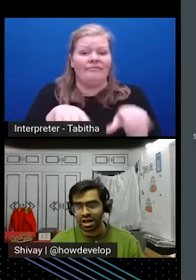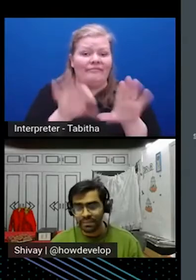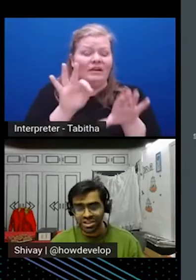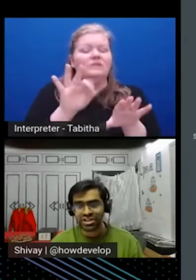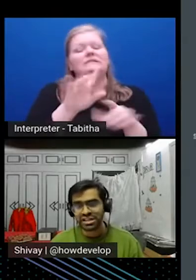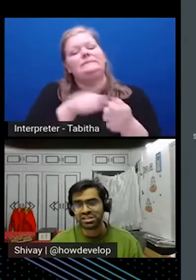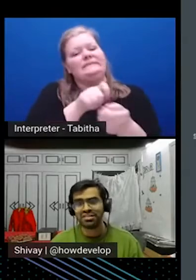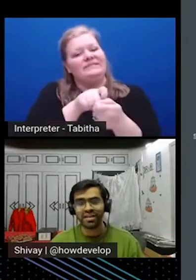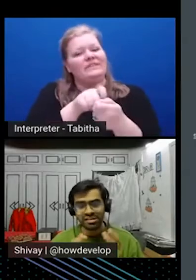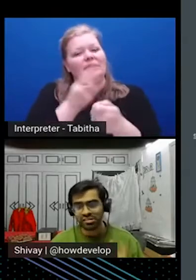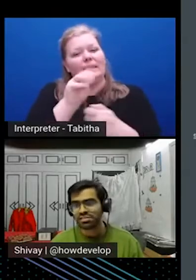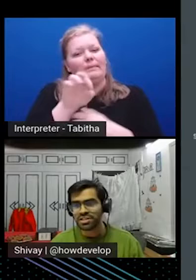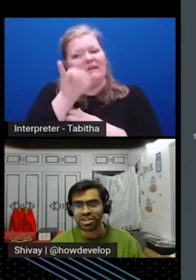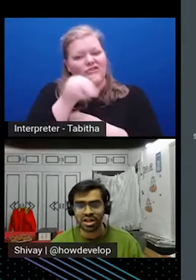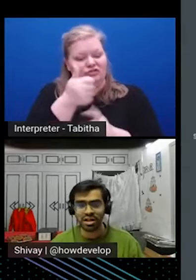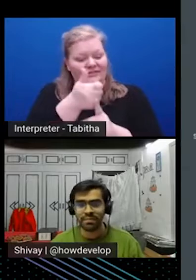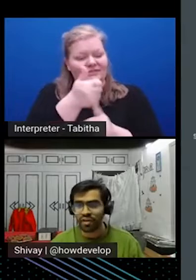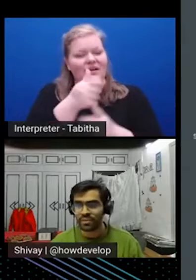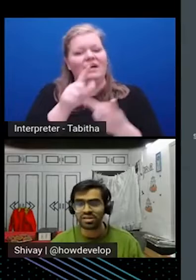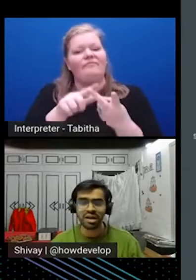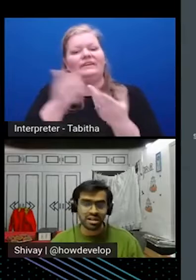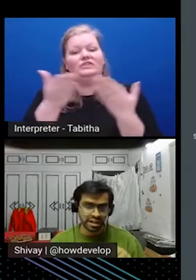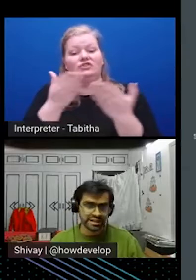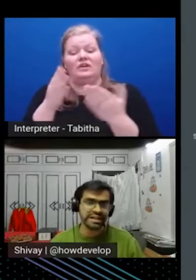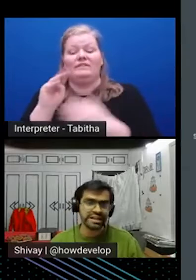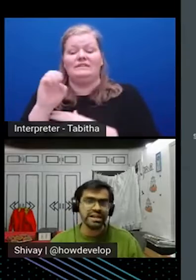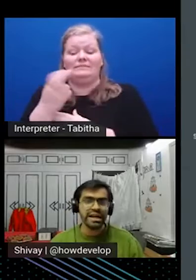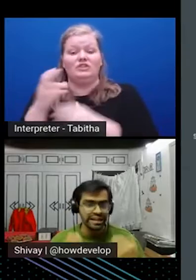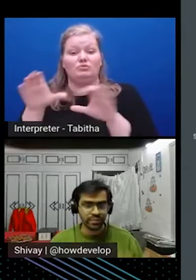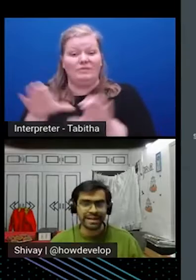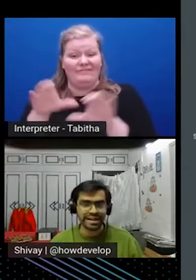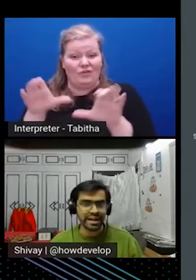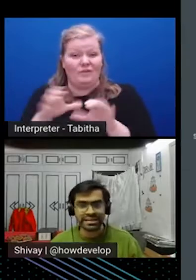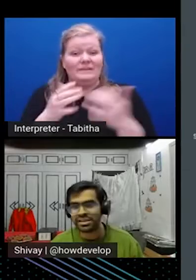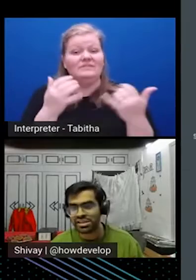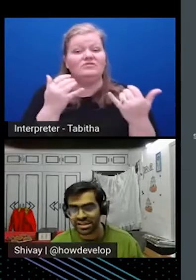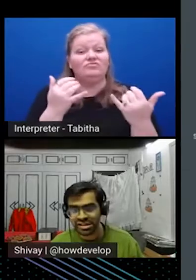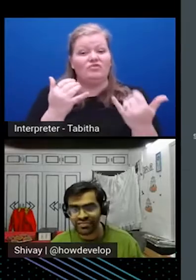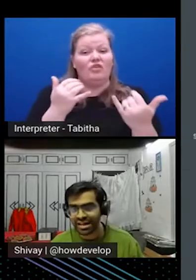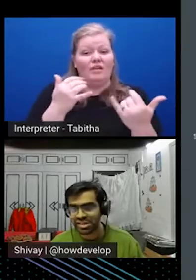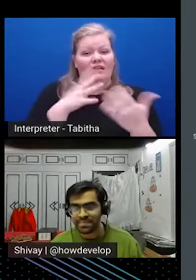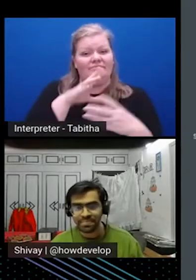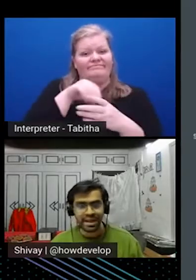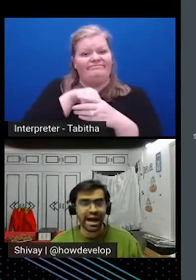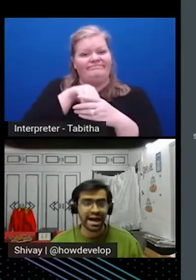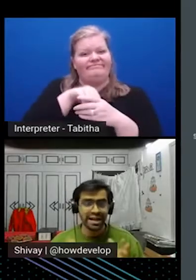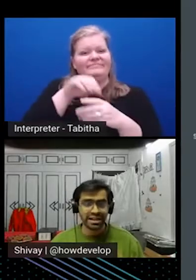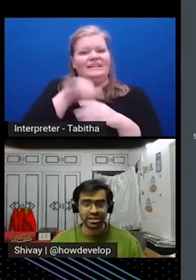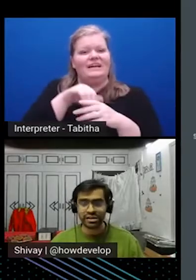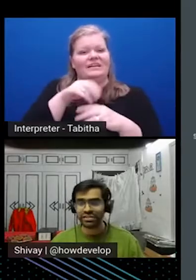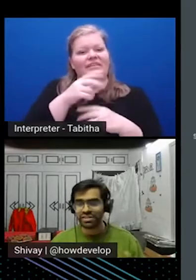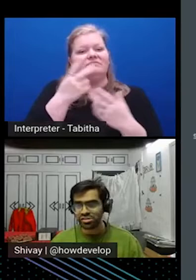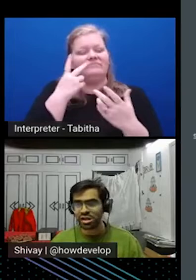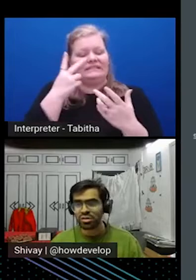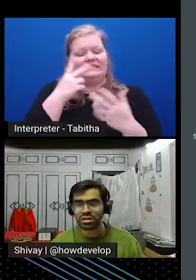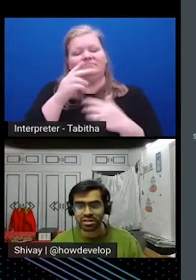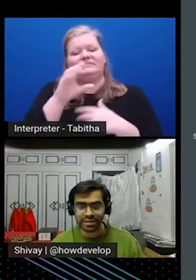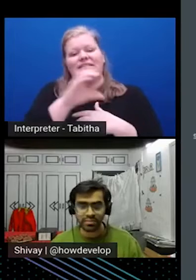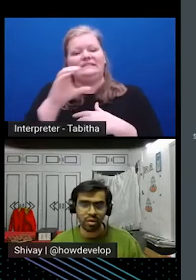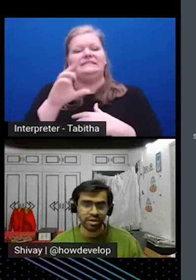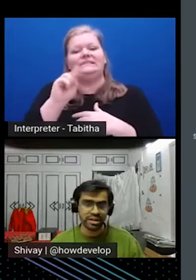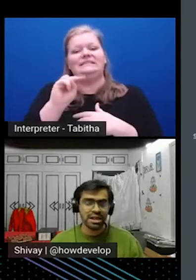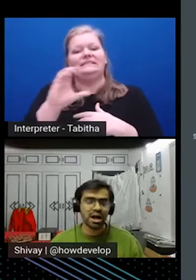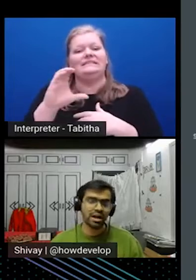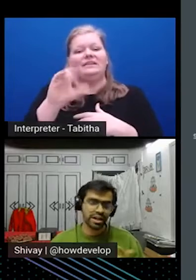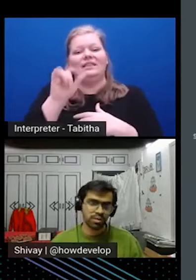Specifically, Meshery itself and service mesh performance are currently incubated in the CNCF Landscape. And you can definitely check out